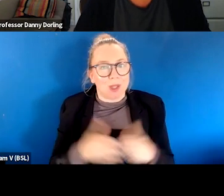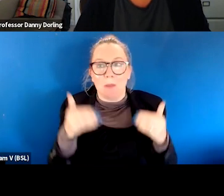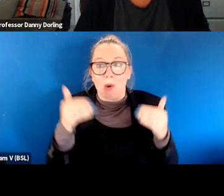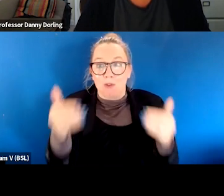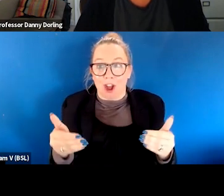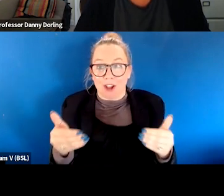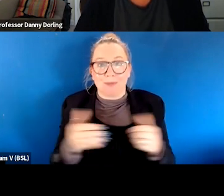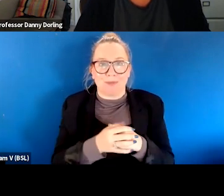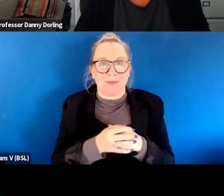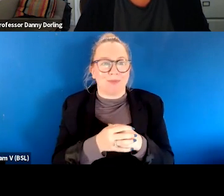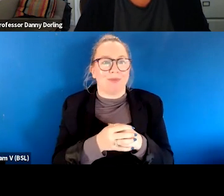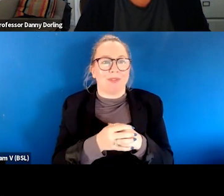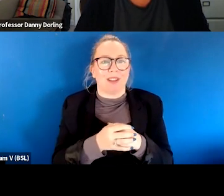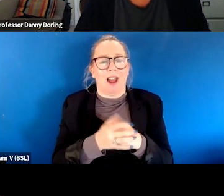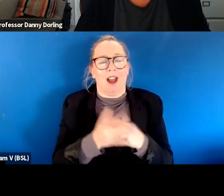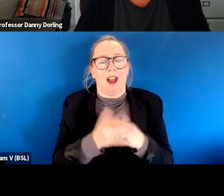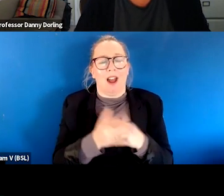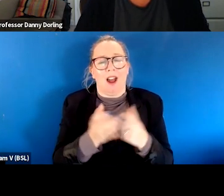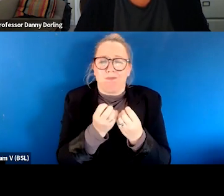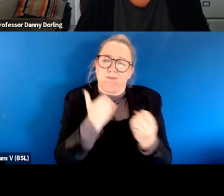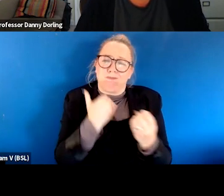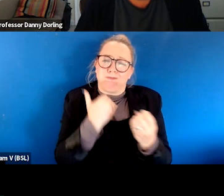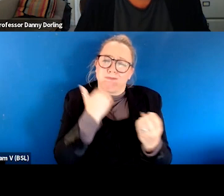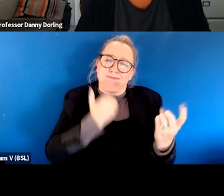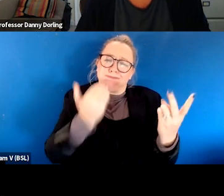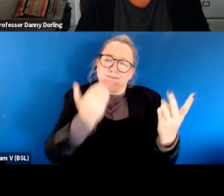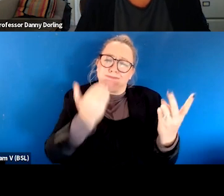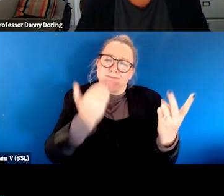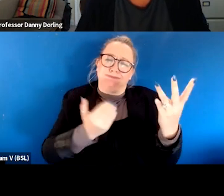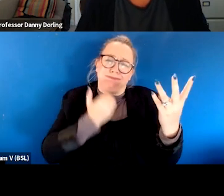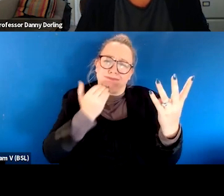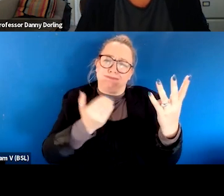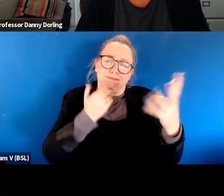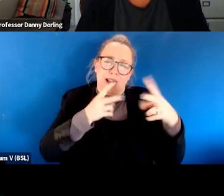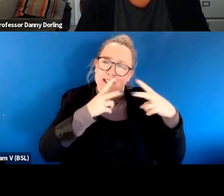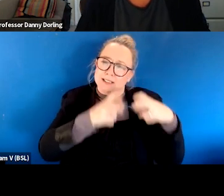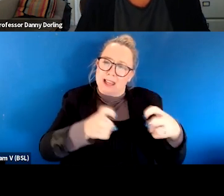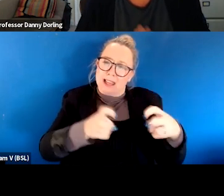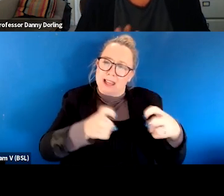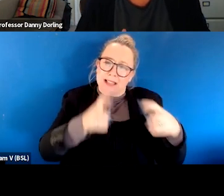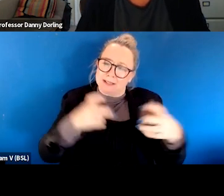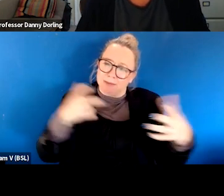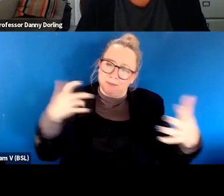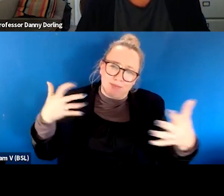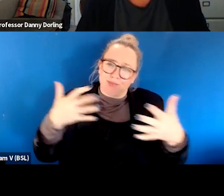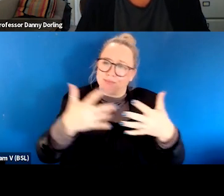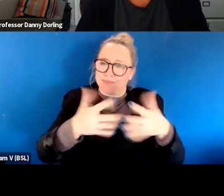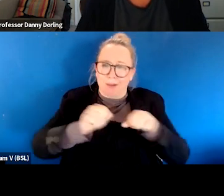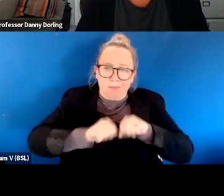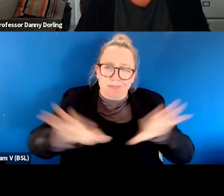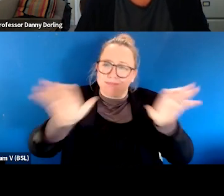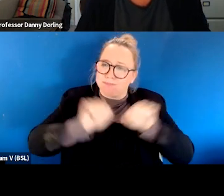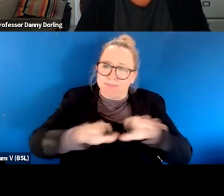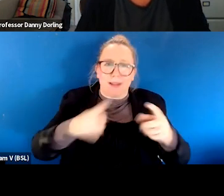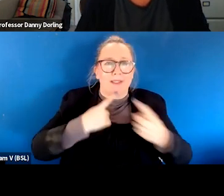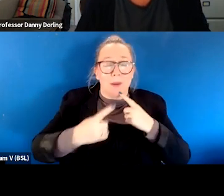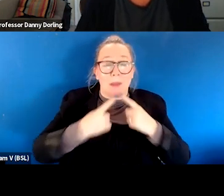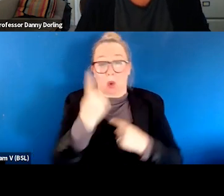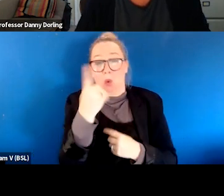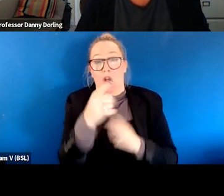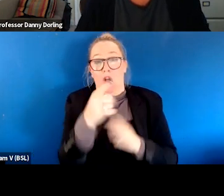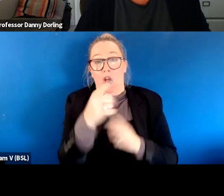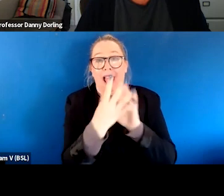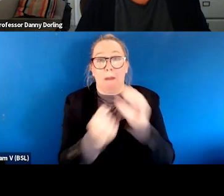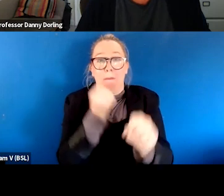There are many, many studies, and I haven't referenced a huge number of studies coming out, but here's just one. And this